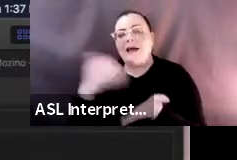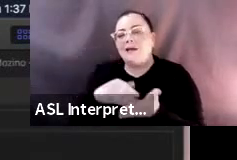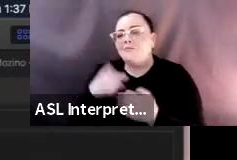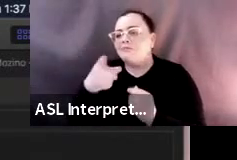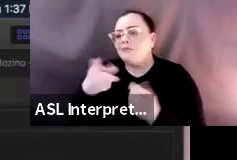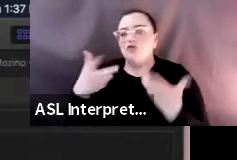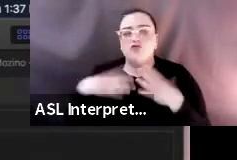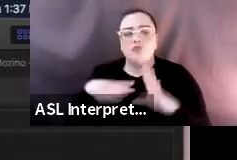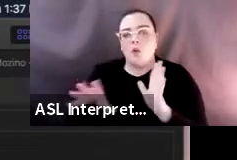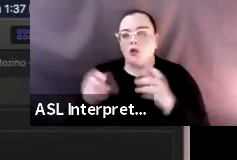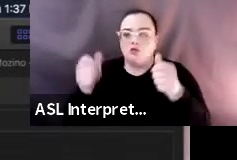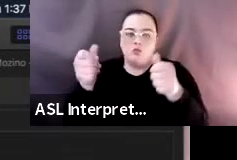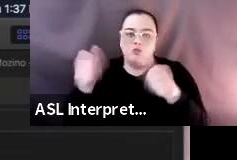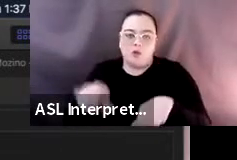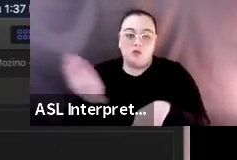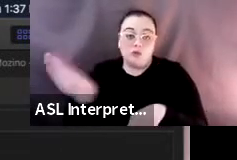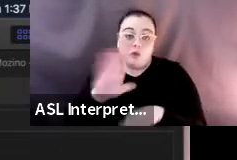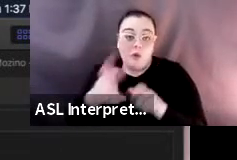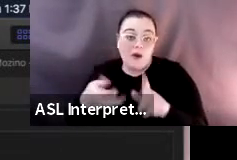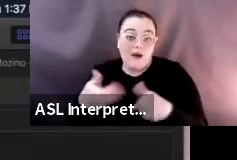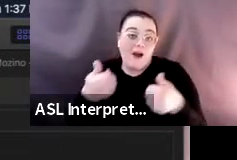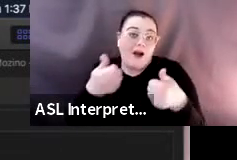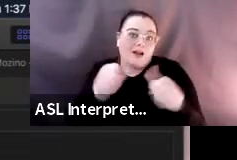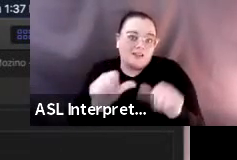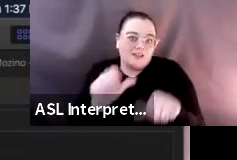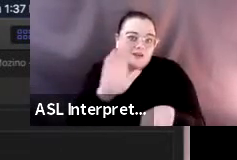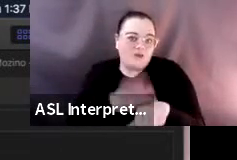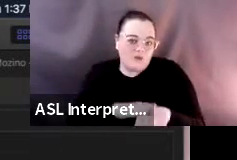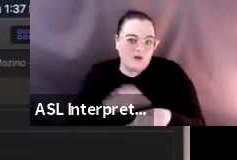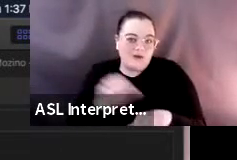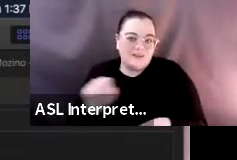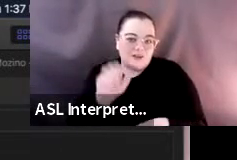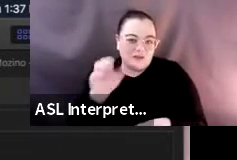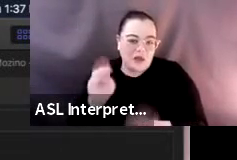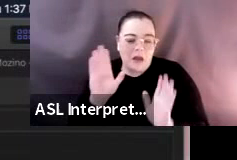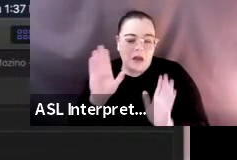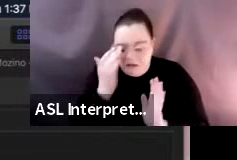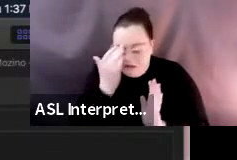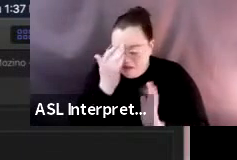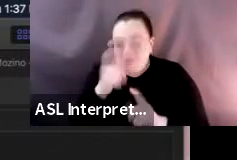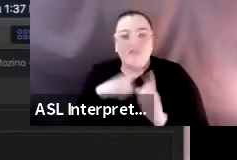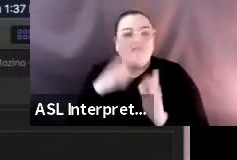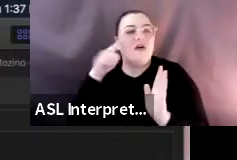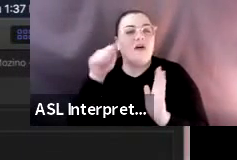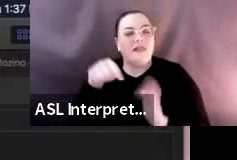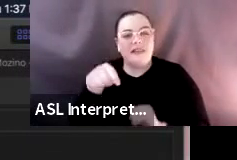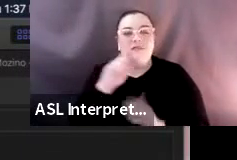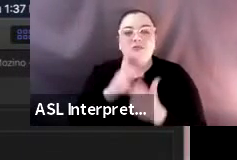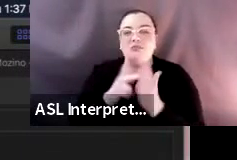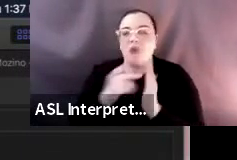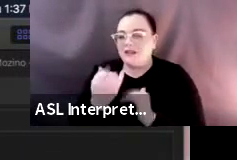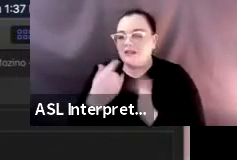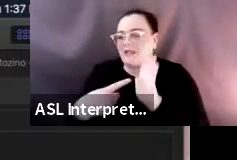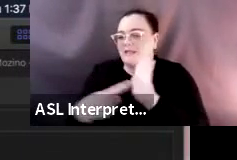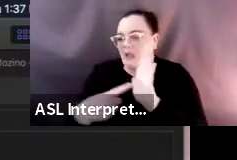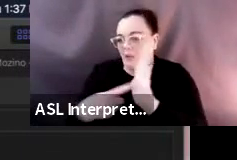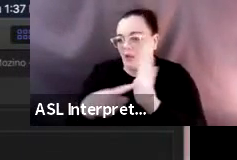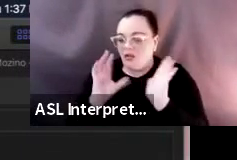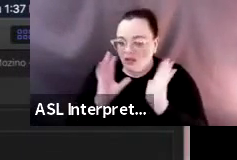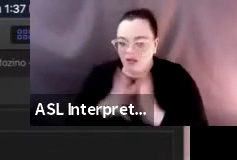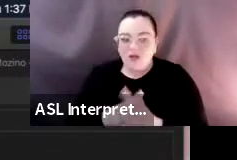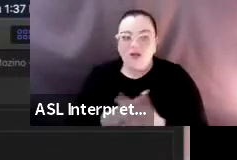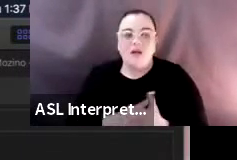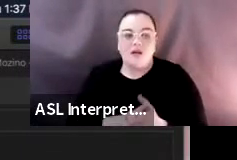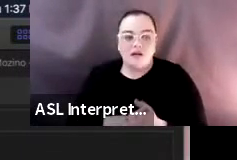posting your auditions to social media. We know that that's a big no-no. But for this case, this is the project that we're going to be demoing. I'm just going